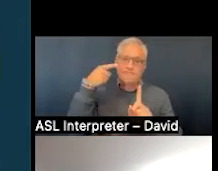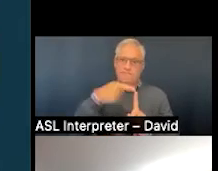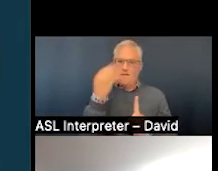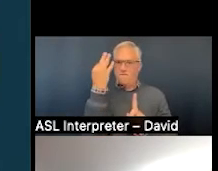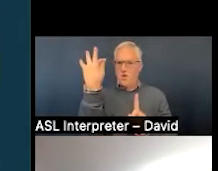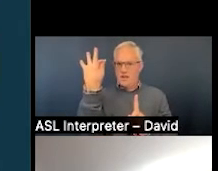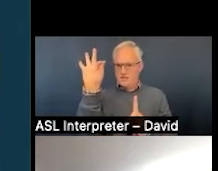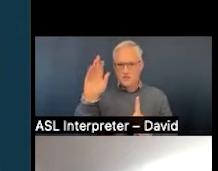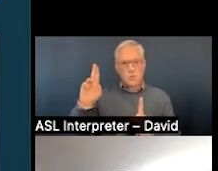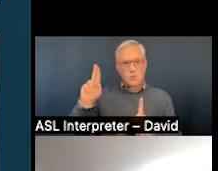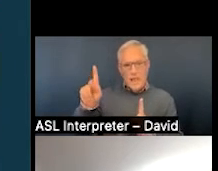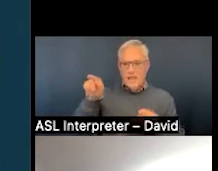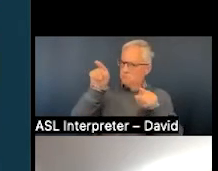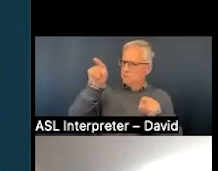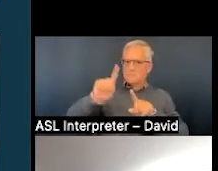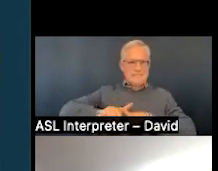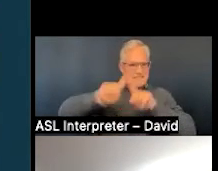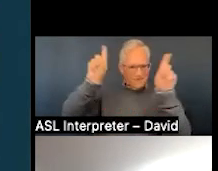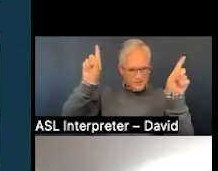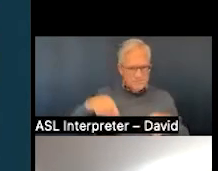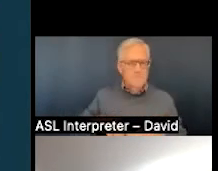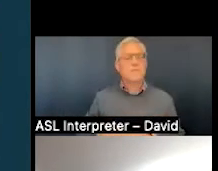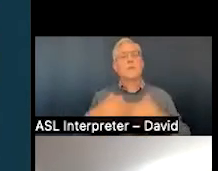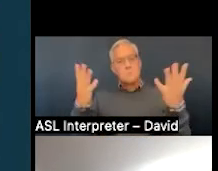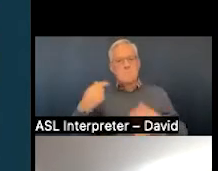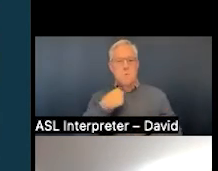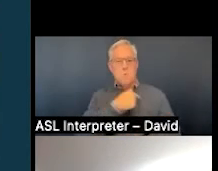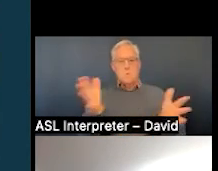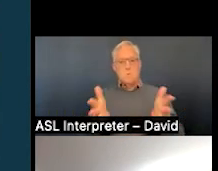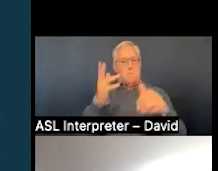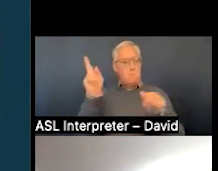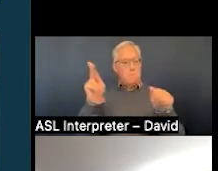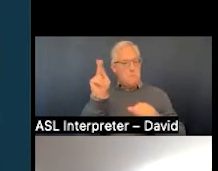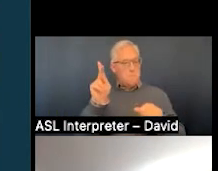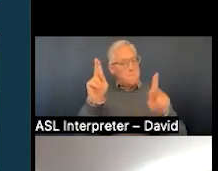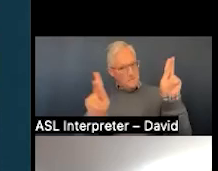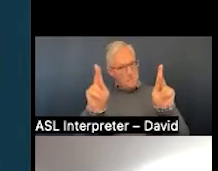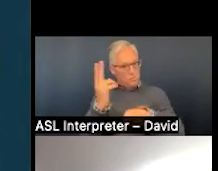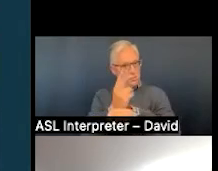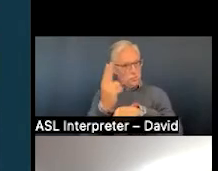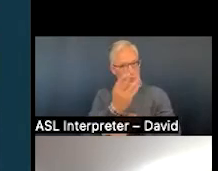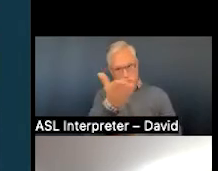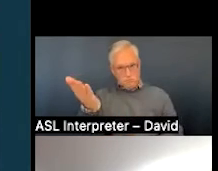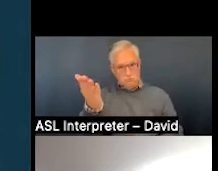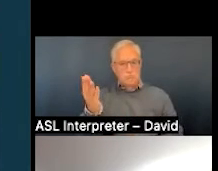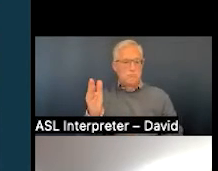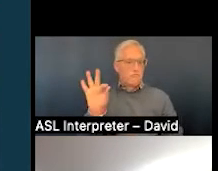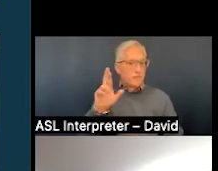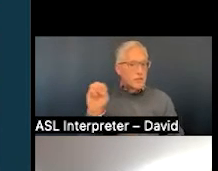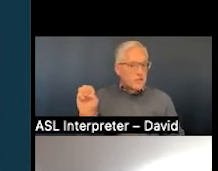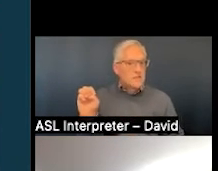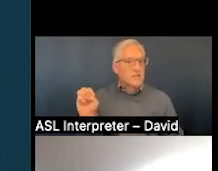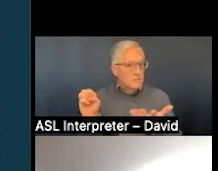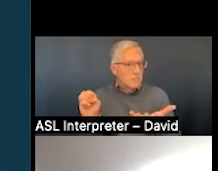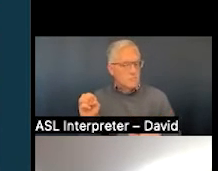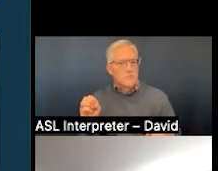different to the UK. So while we encourage the free use of these materials and the free sharing of them, the Sidecard site itself just puts